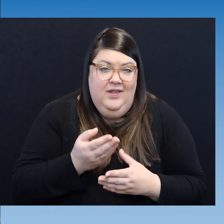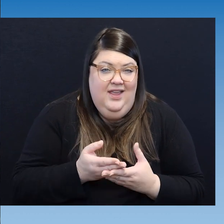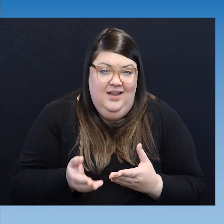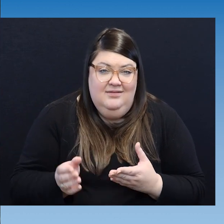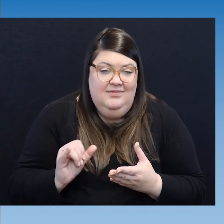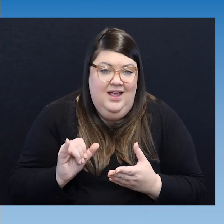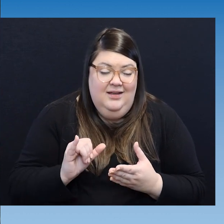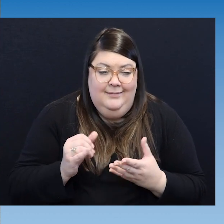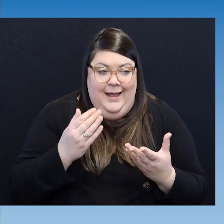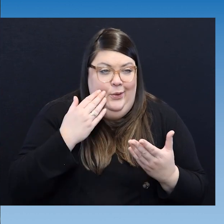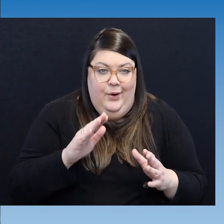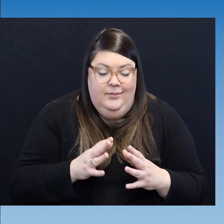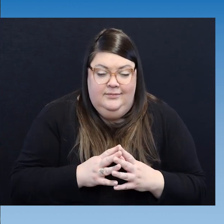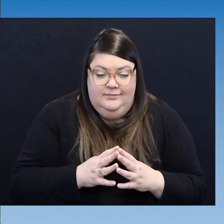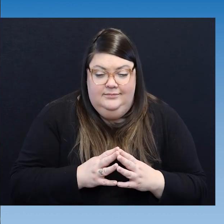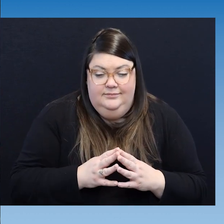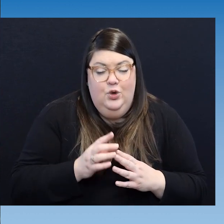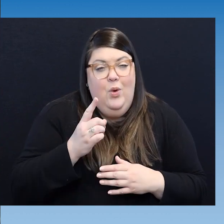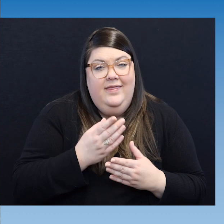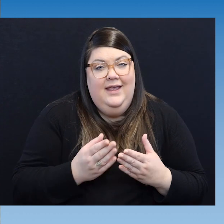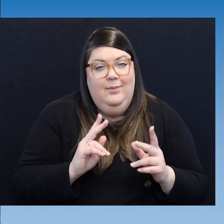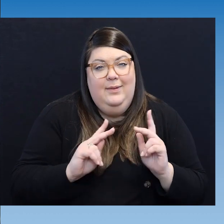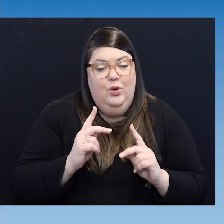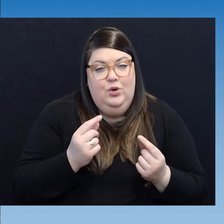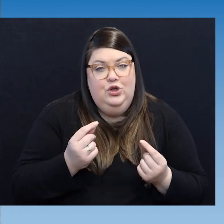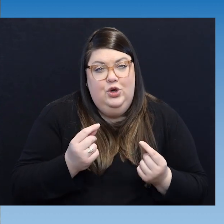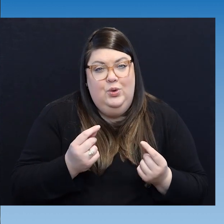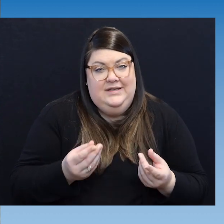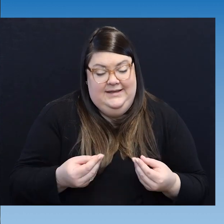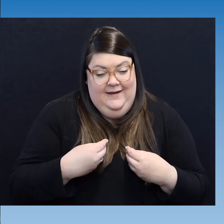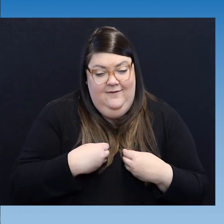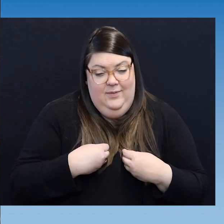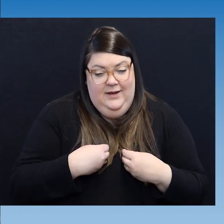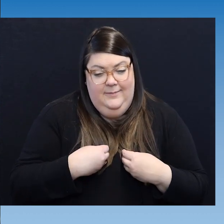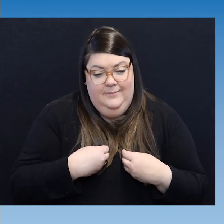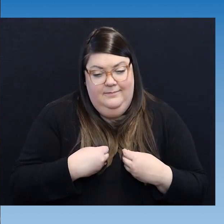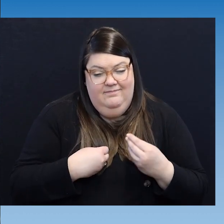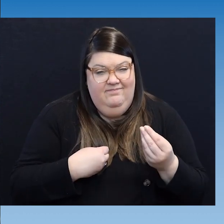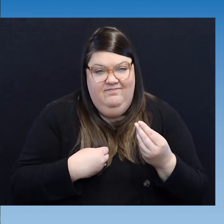ritual, whether it's, one of the things people would do was give me,